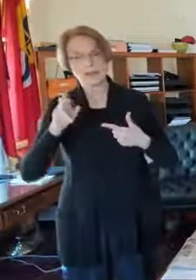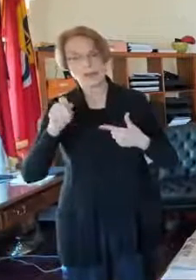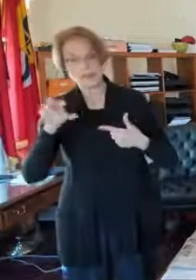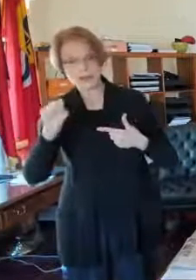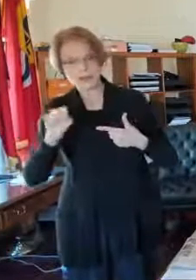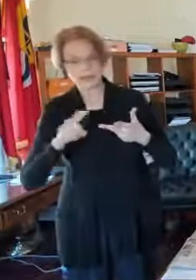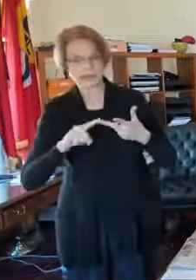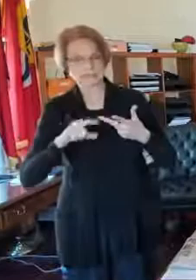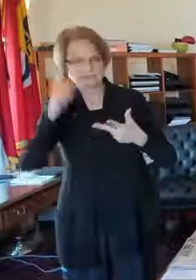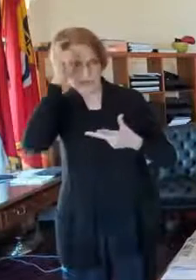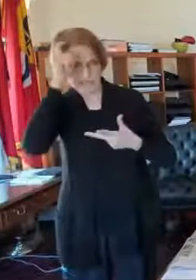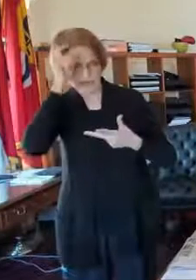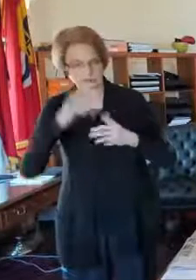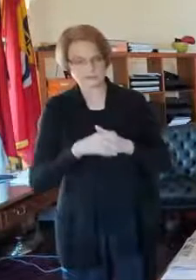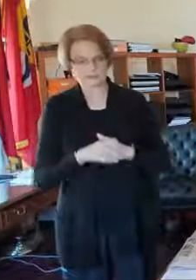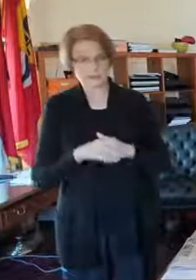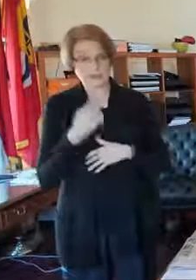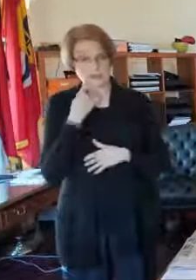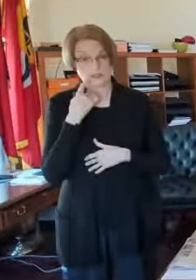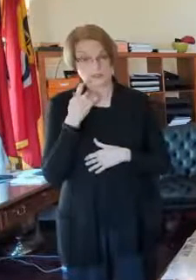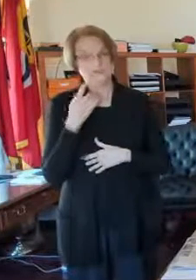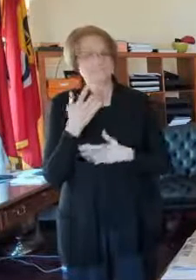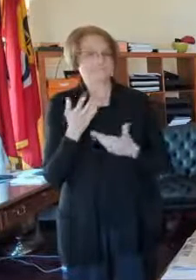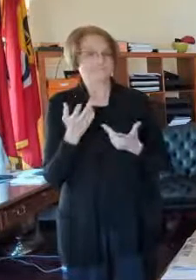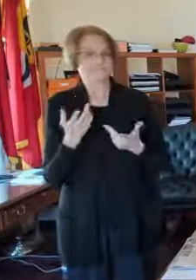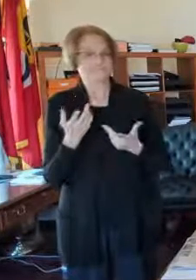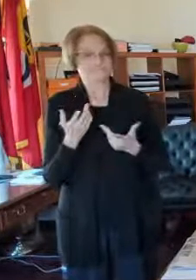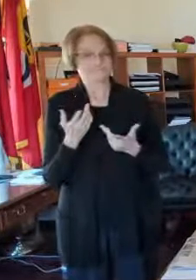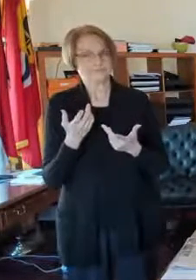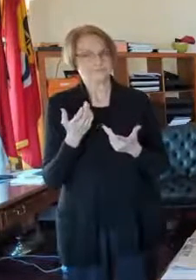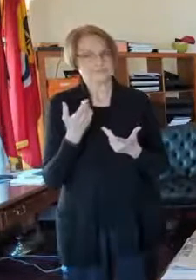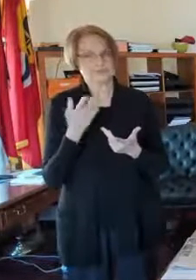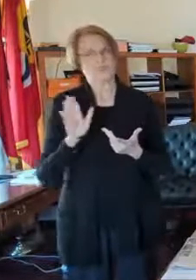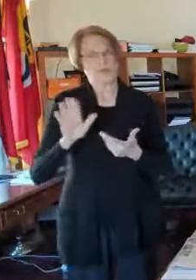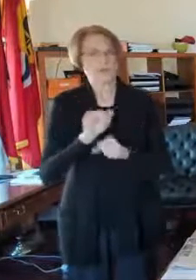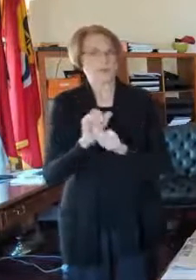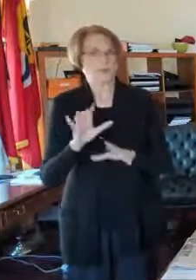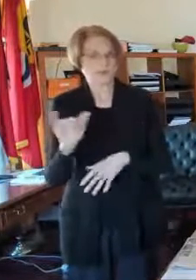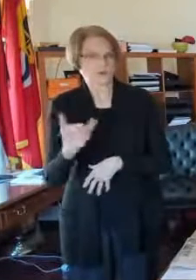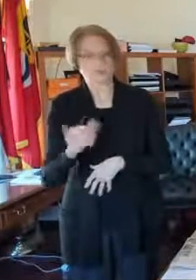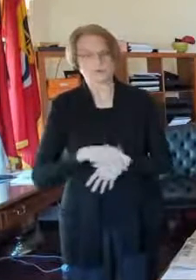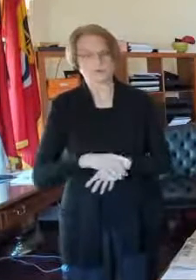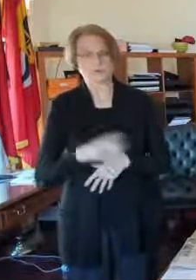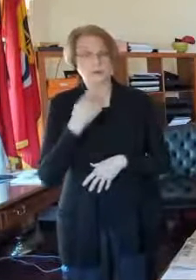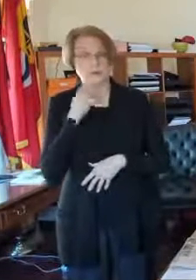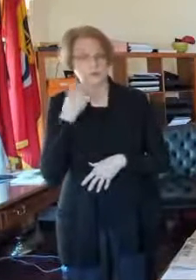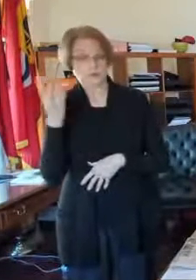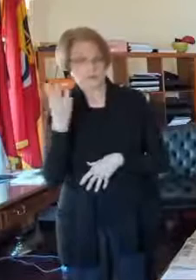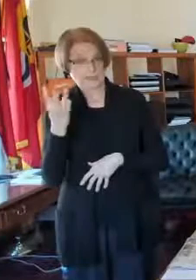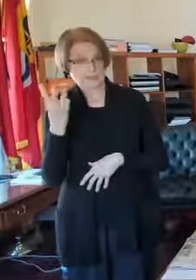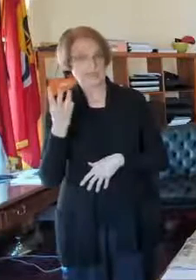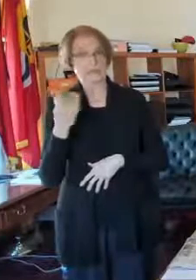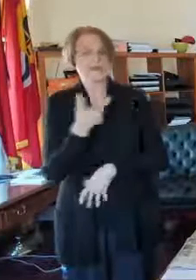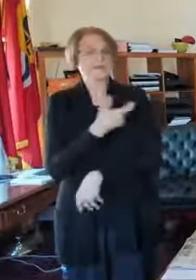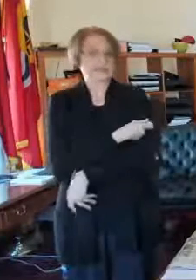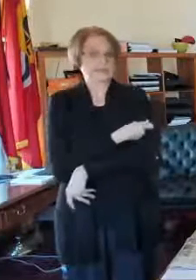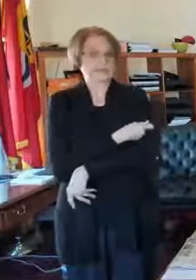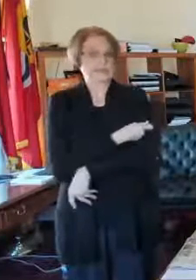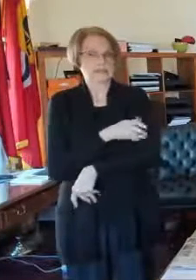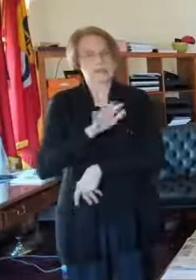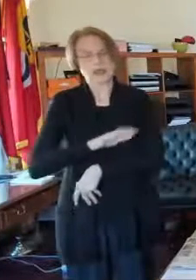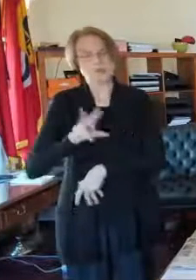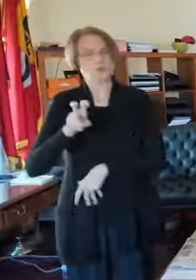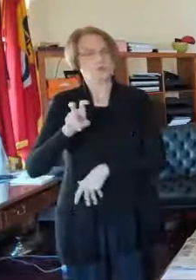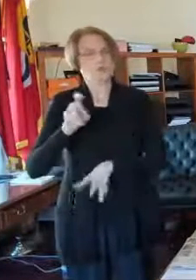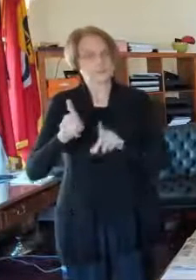On Wednesday, they had, and because they got vaccine for their employees as well, of course, on Wednesday they vaccinated about